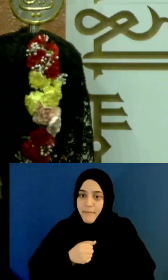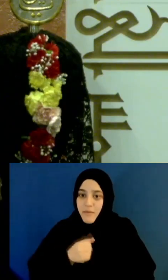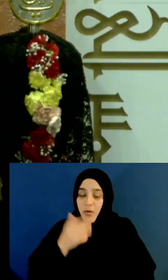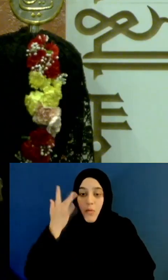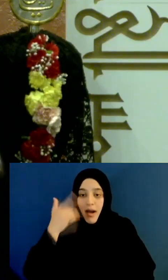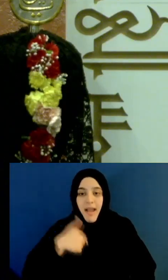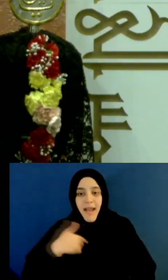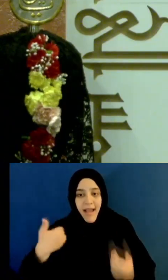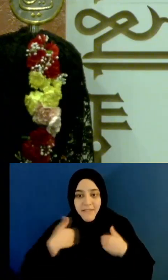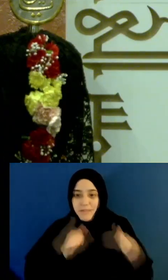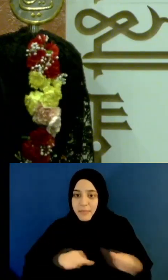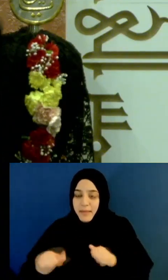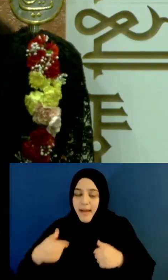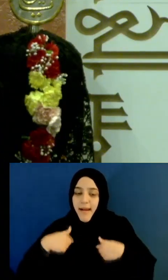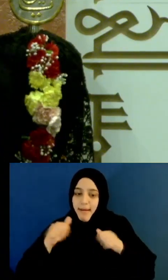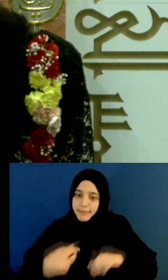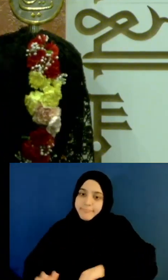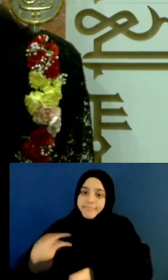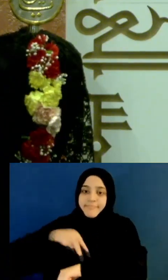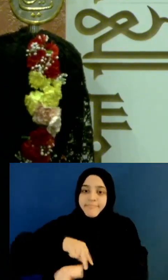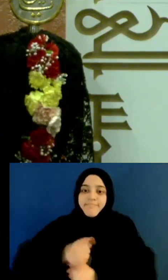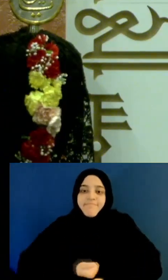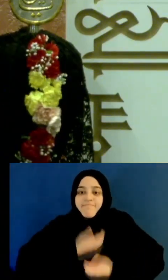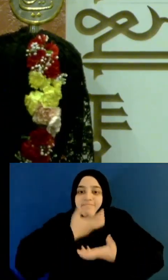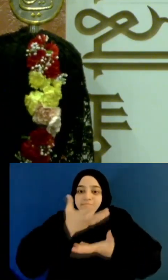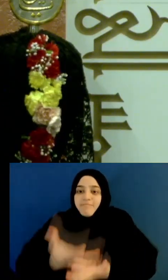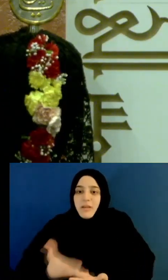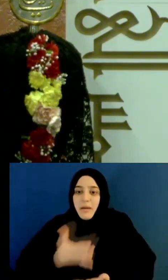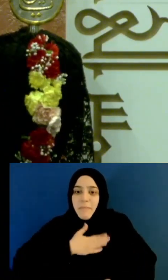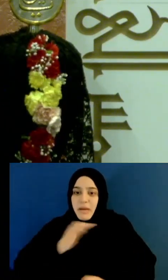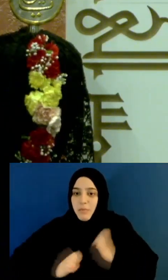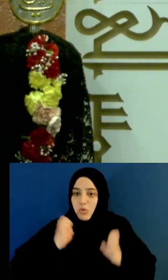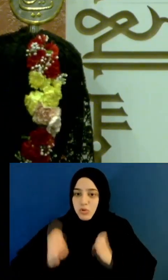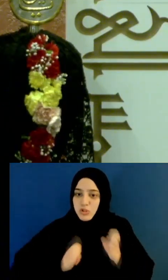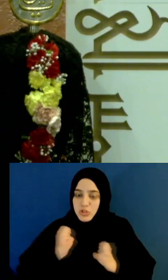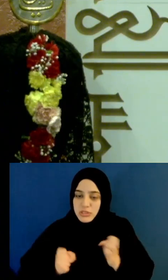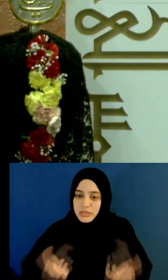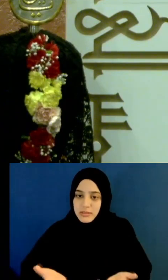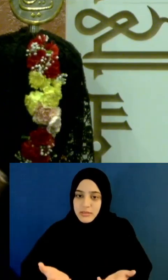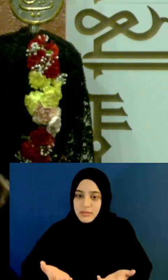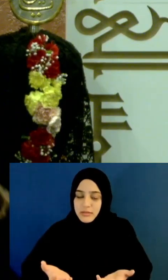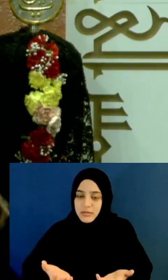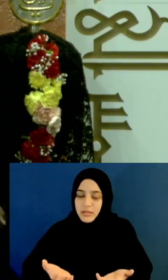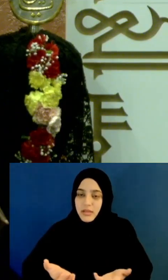platform to express my emotions.